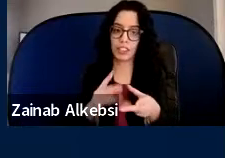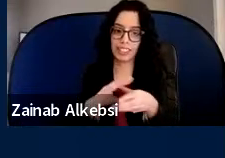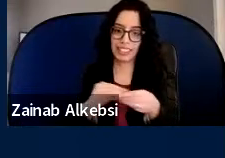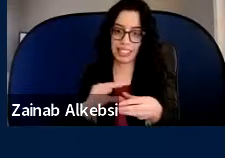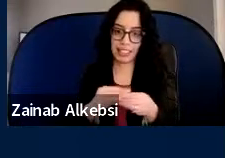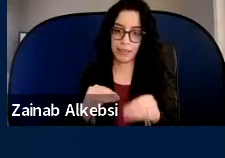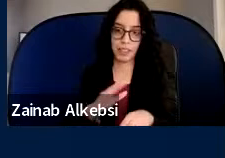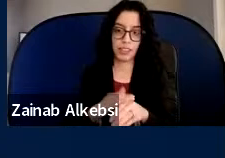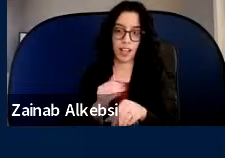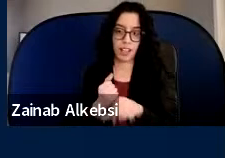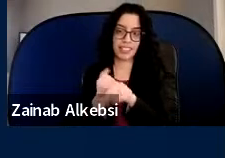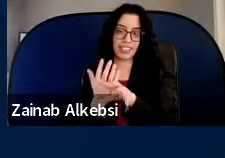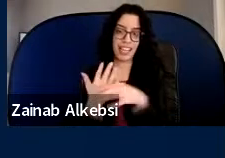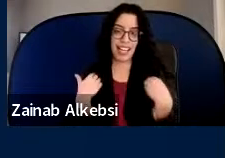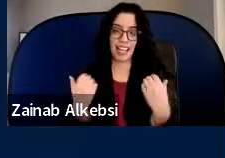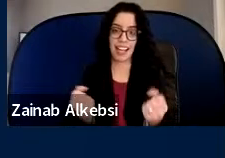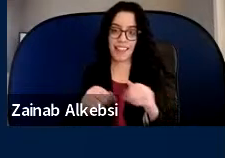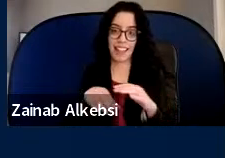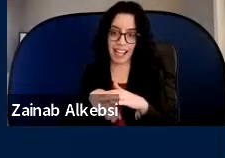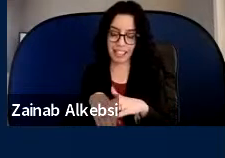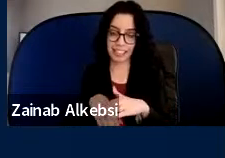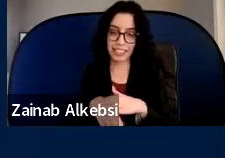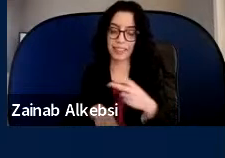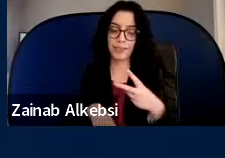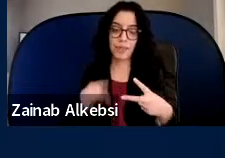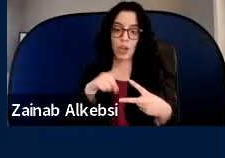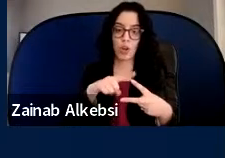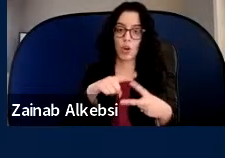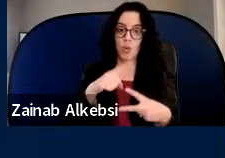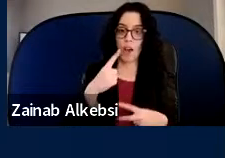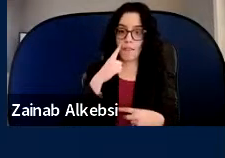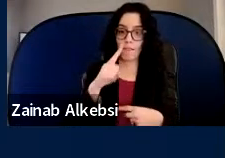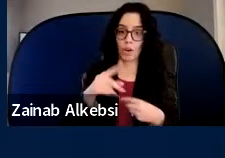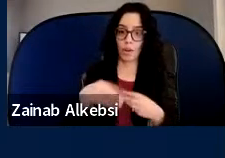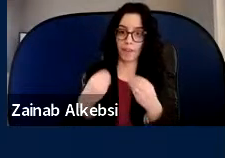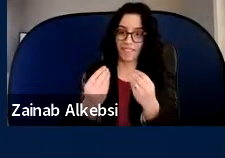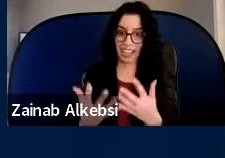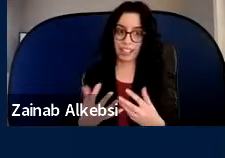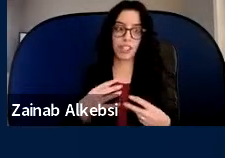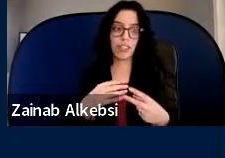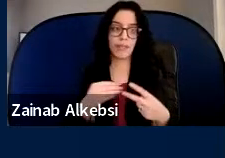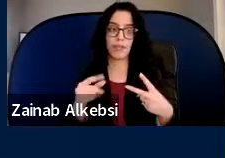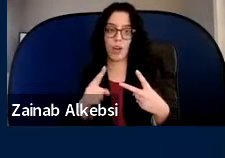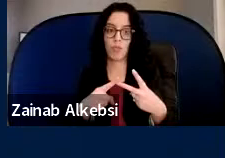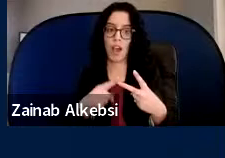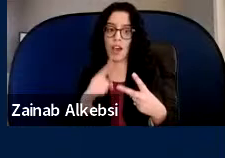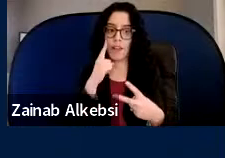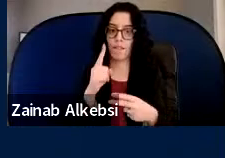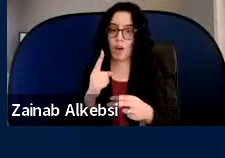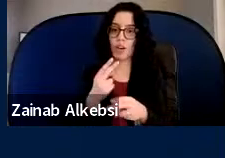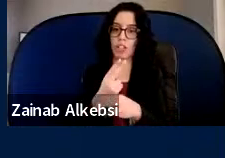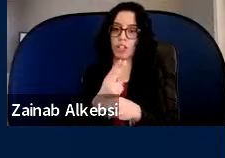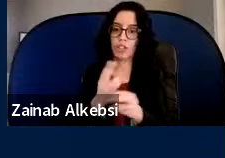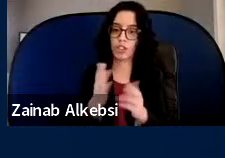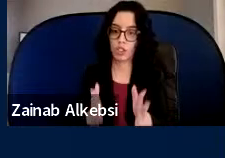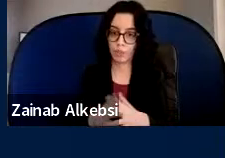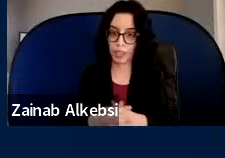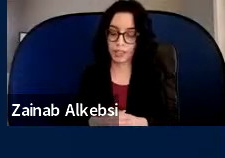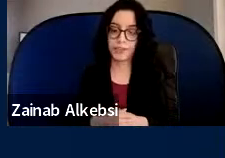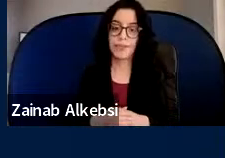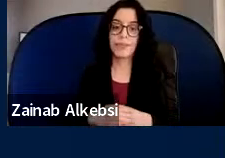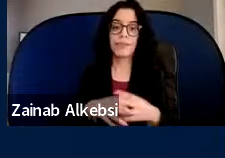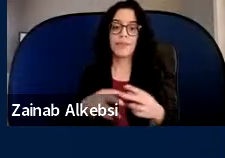The National Association of the Deaf has developed several position statements, including the ones that you can see on screen,